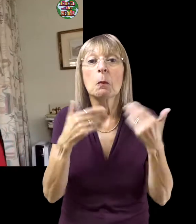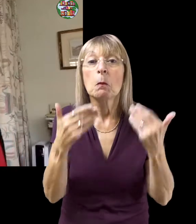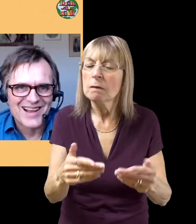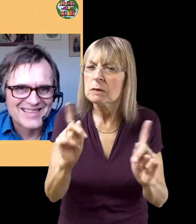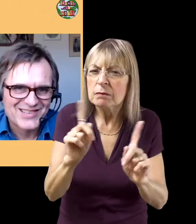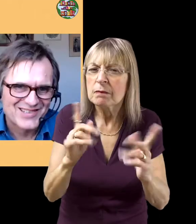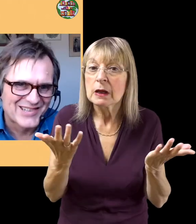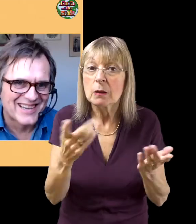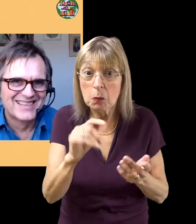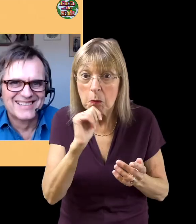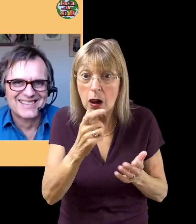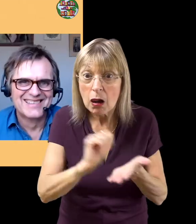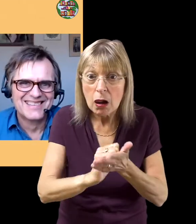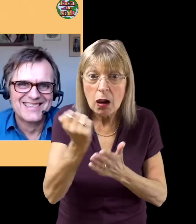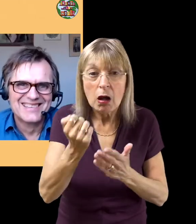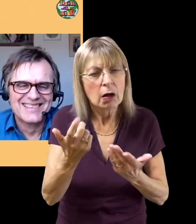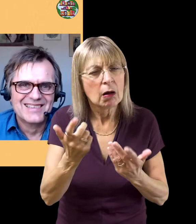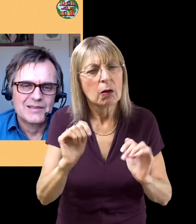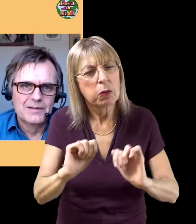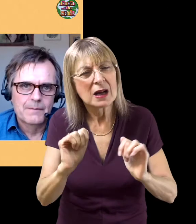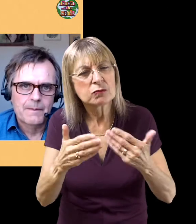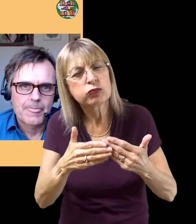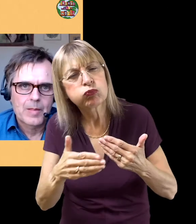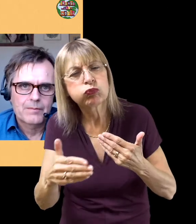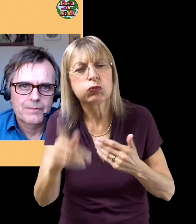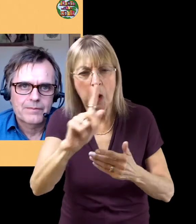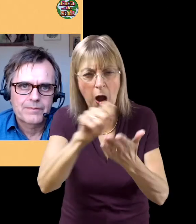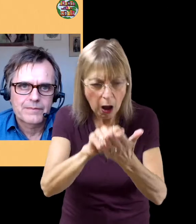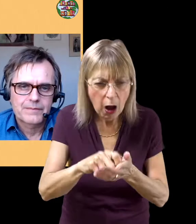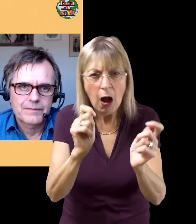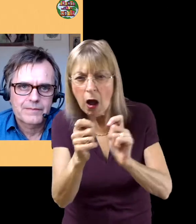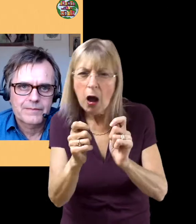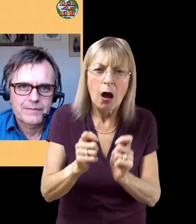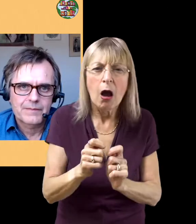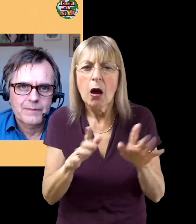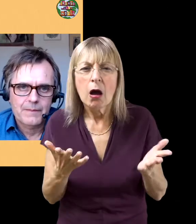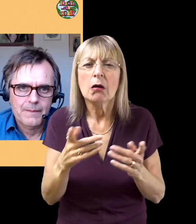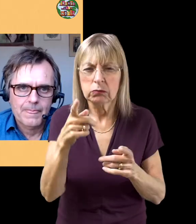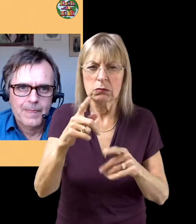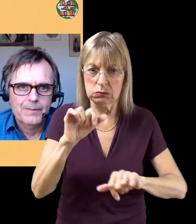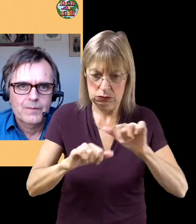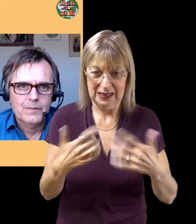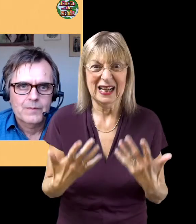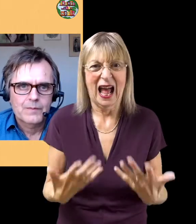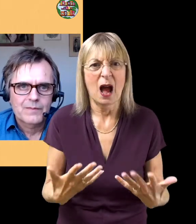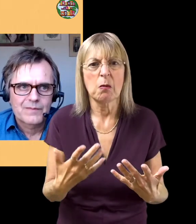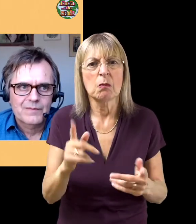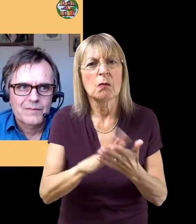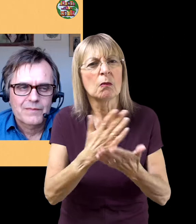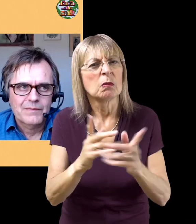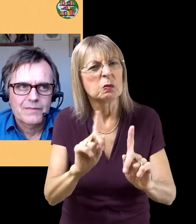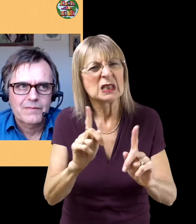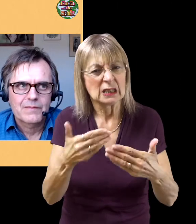you'll go with that. I think so too. It's not going to be published for a little while, and actually you're working on it at the moment. Where are you in the process